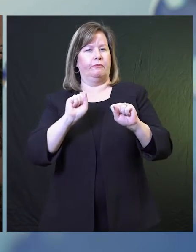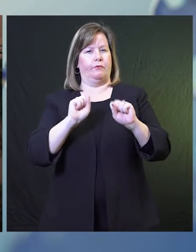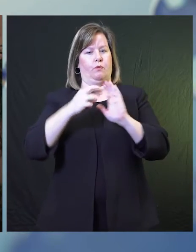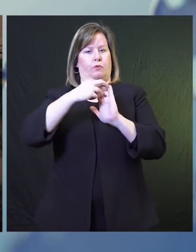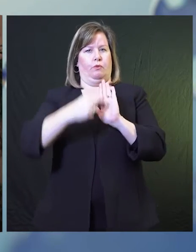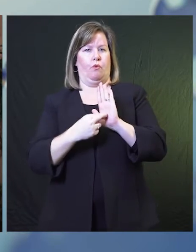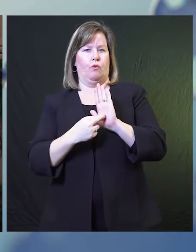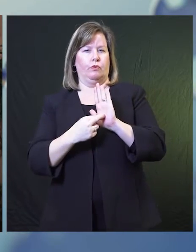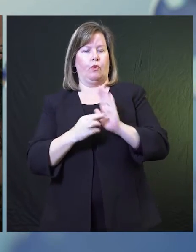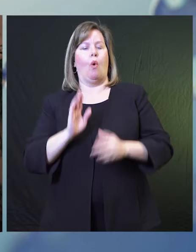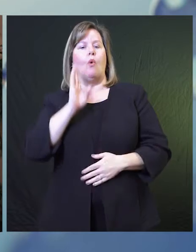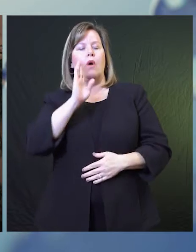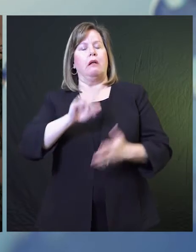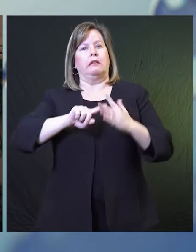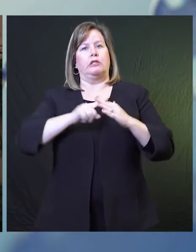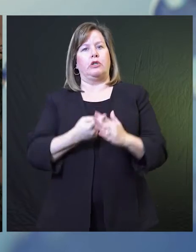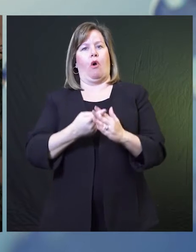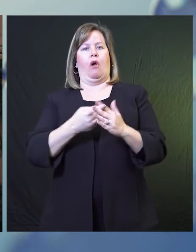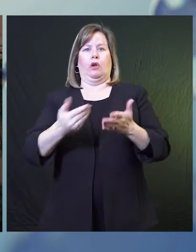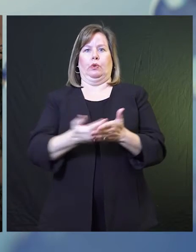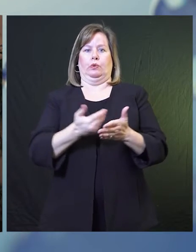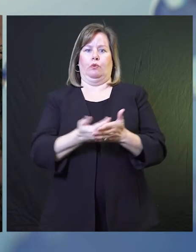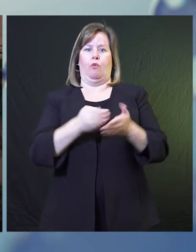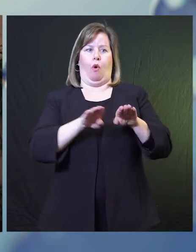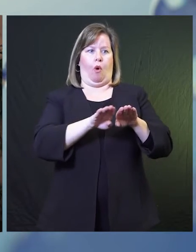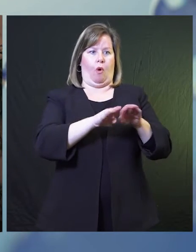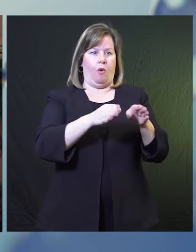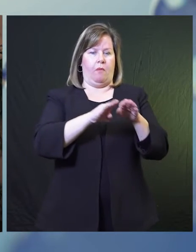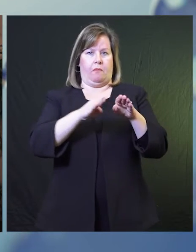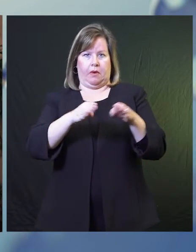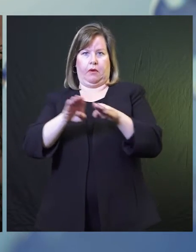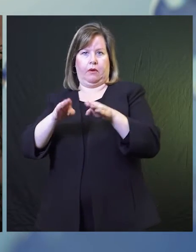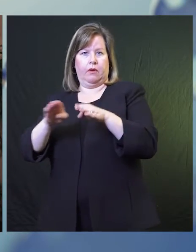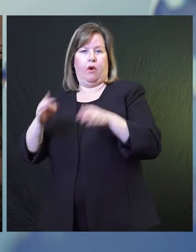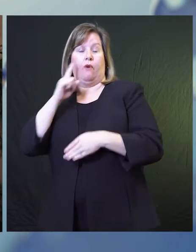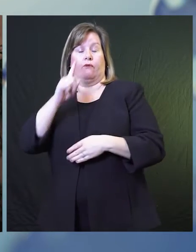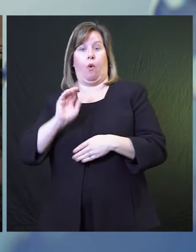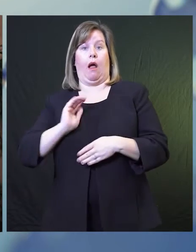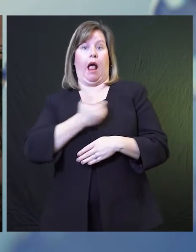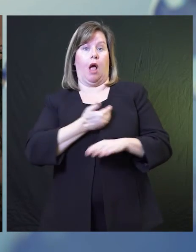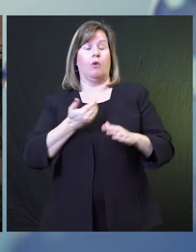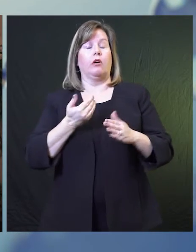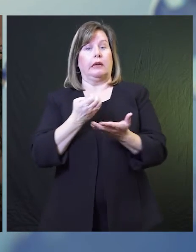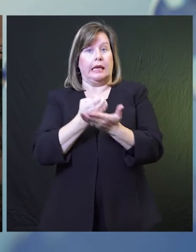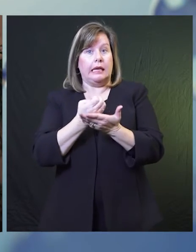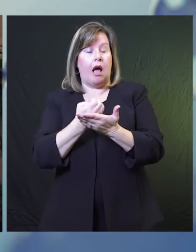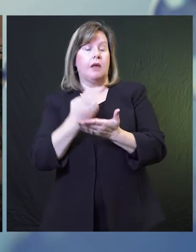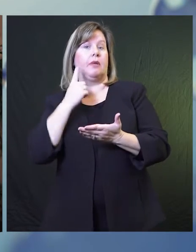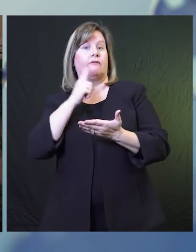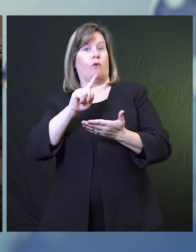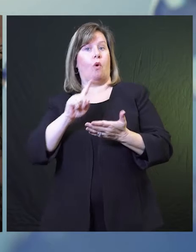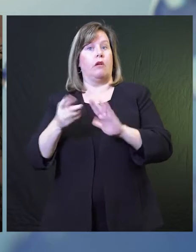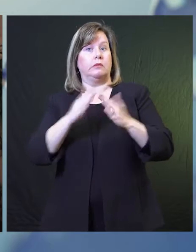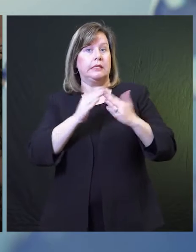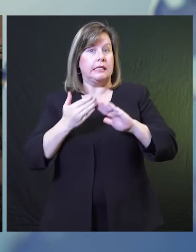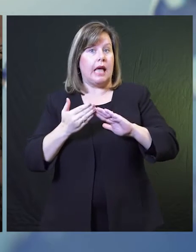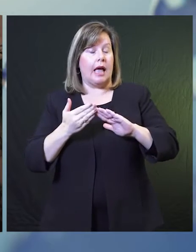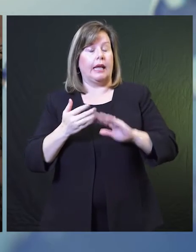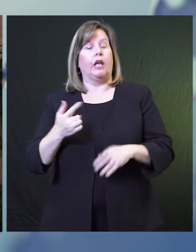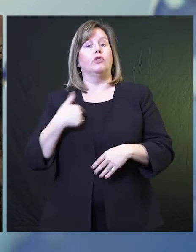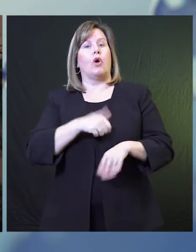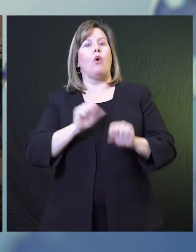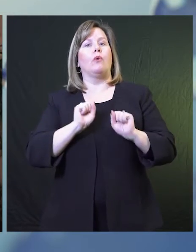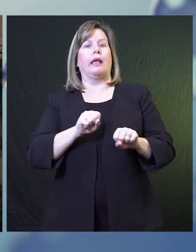general reopening, at least of significant portions of the economy and society, so that we